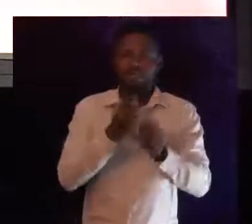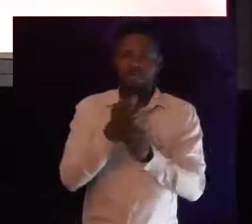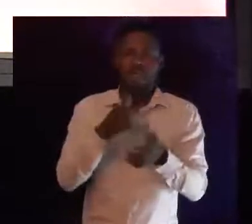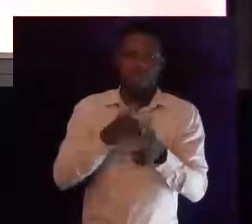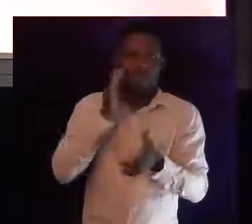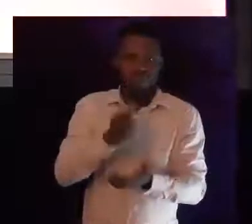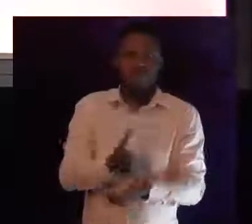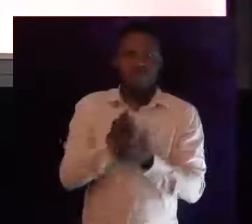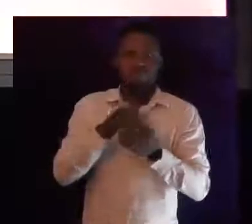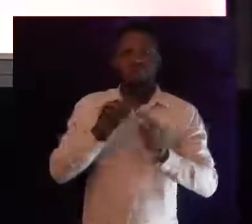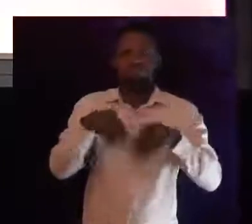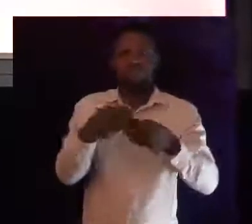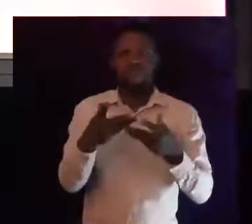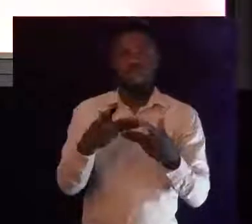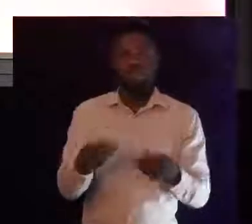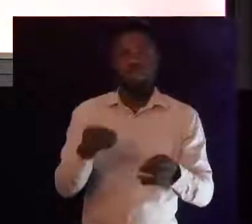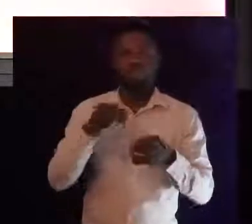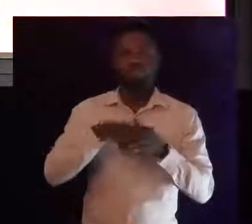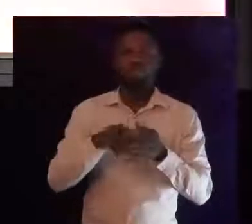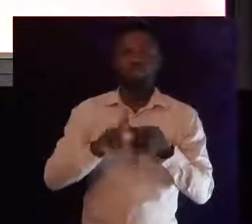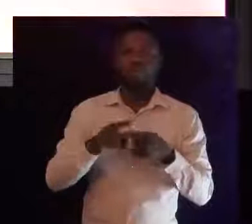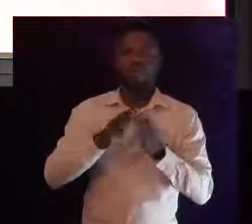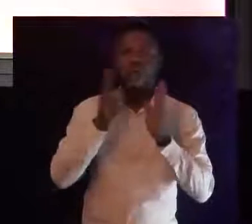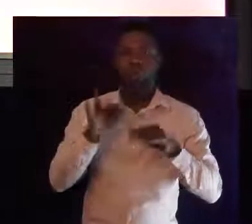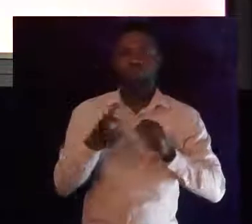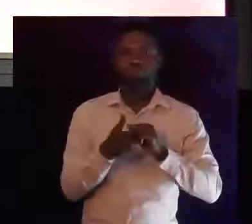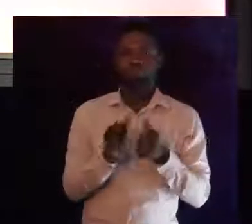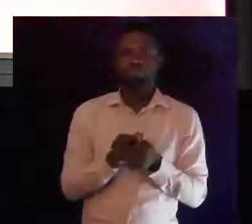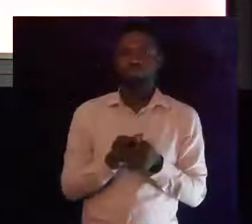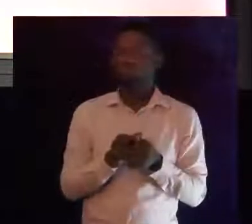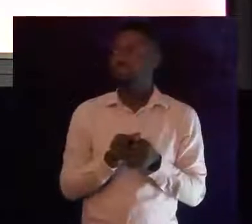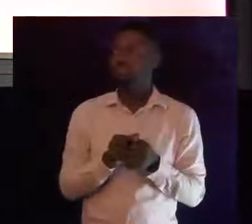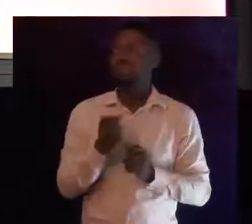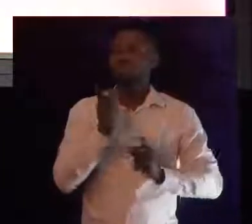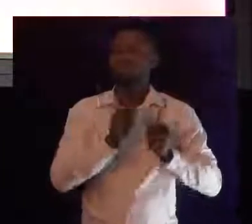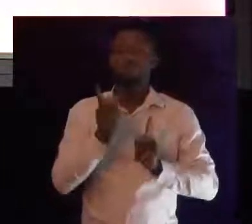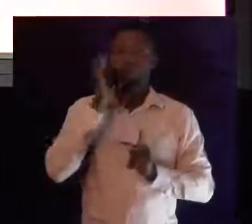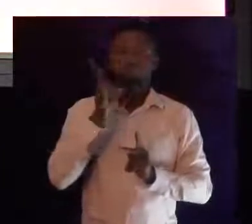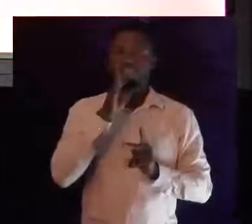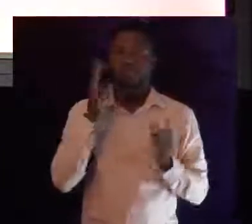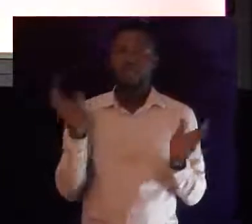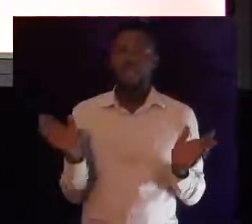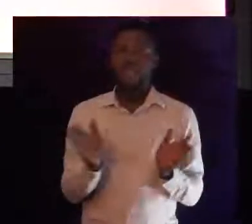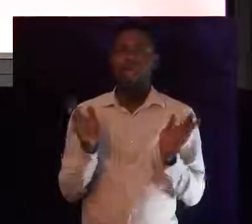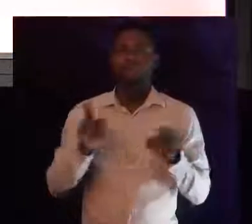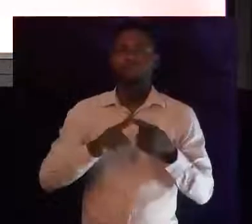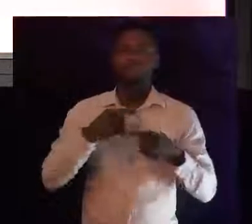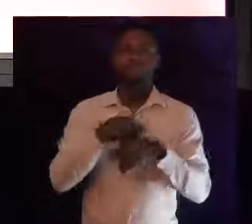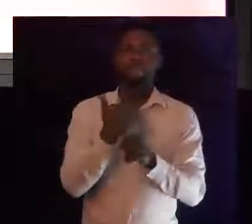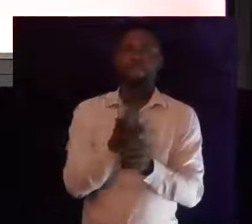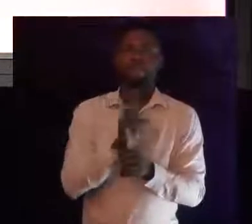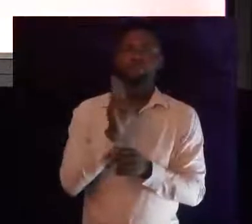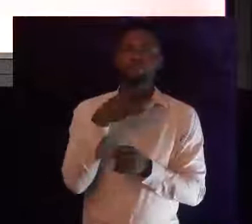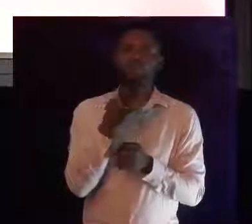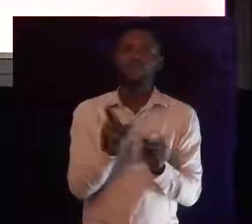will help in provide solution to housing shortages. Next is people should be encouraged to make